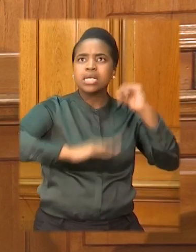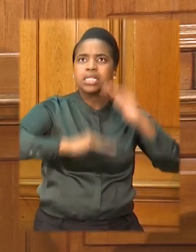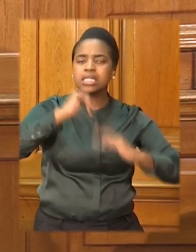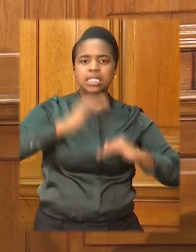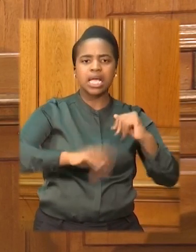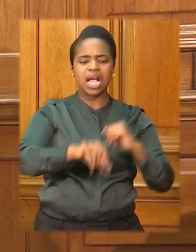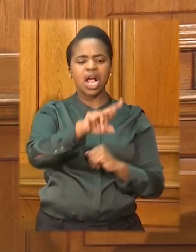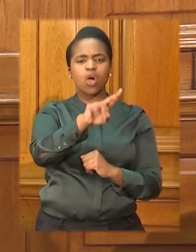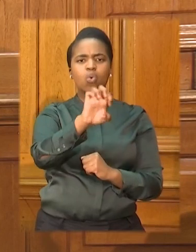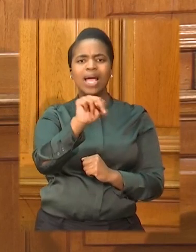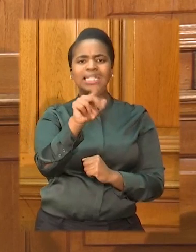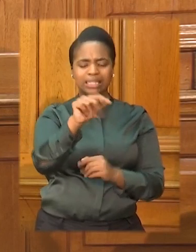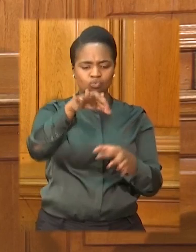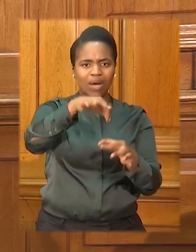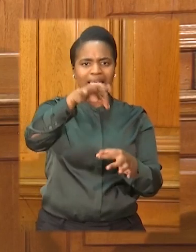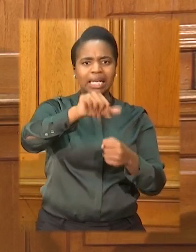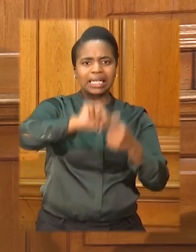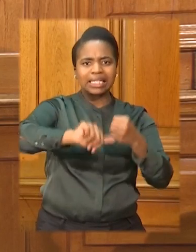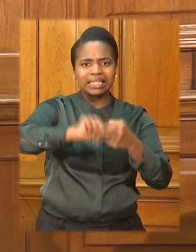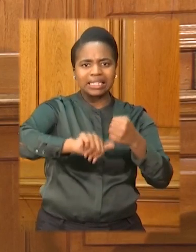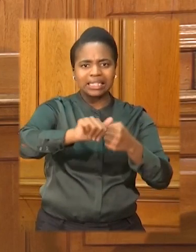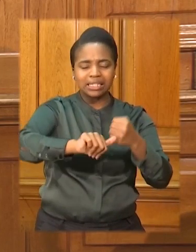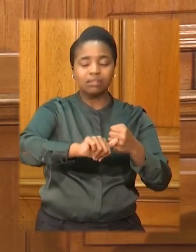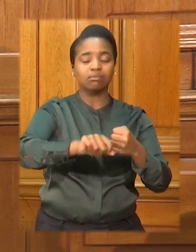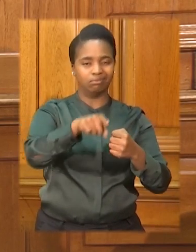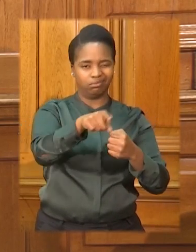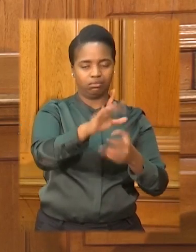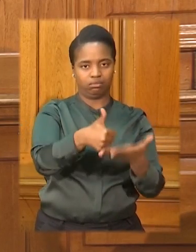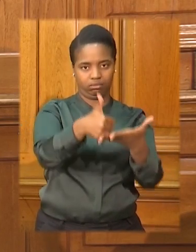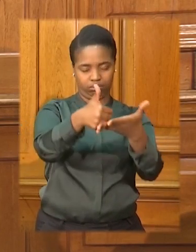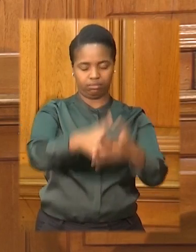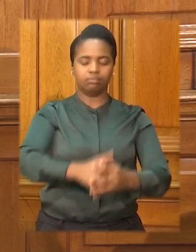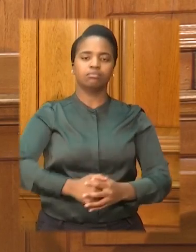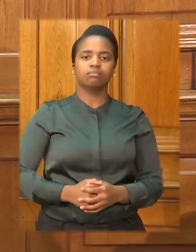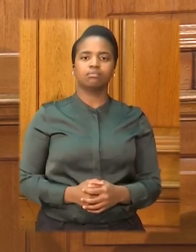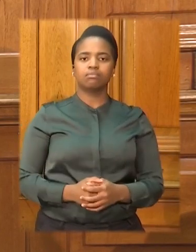suppliers. In the initial phase,